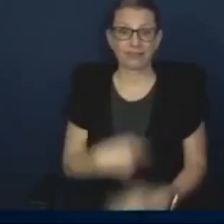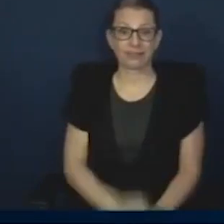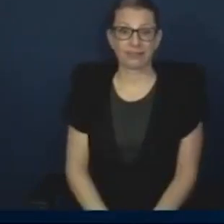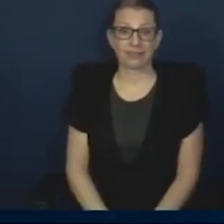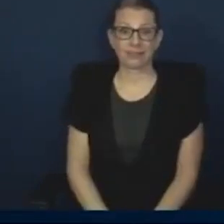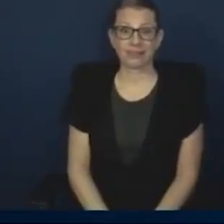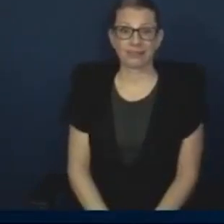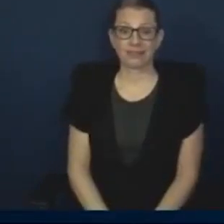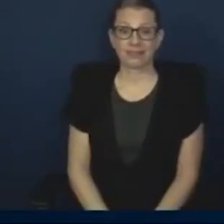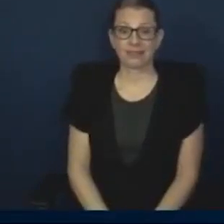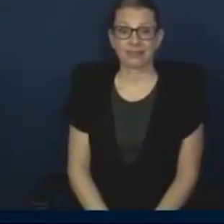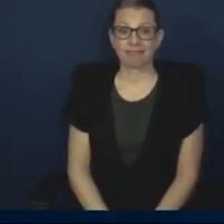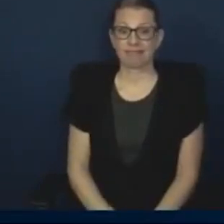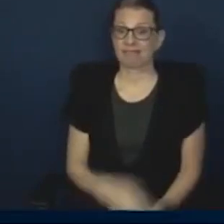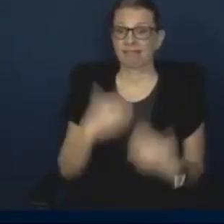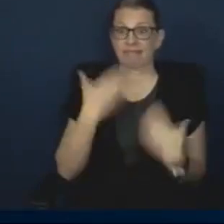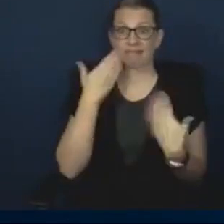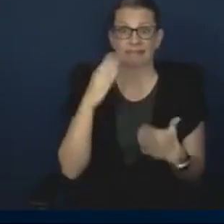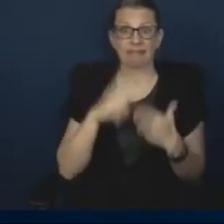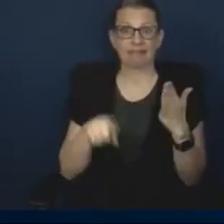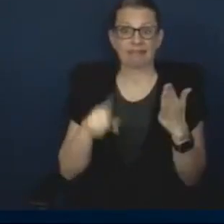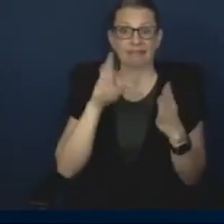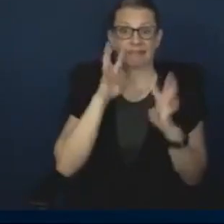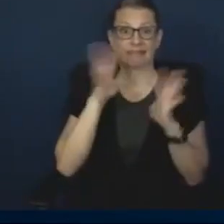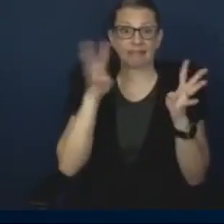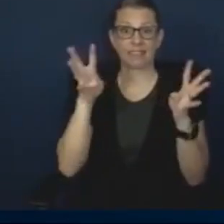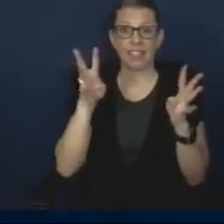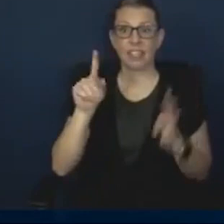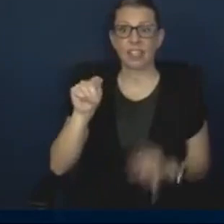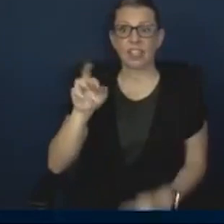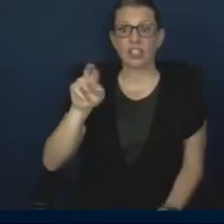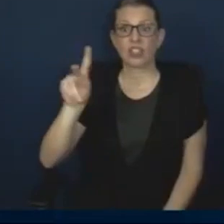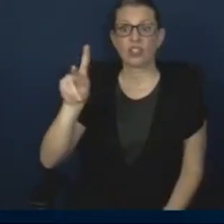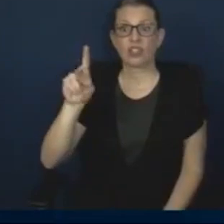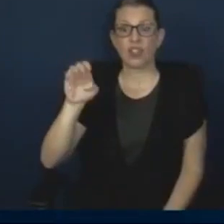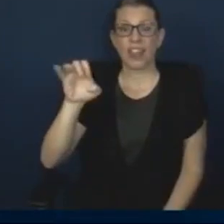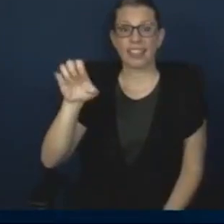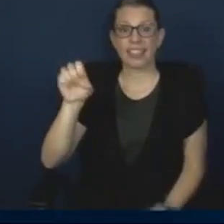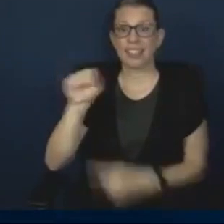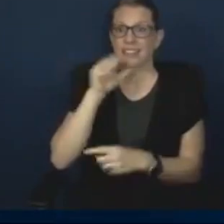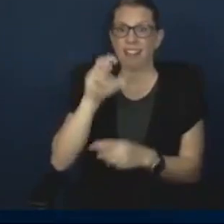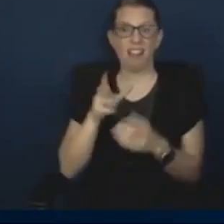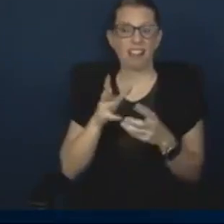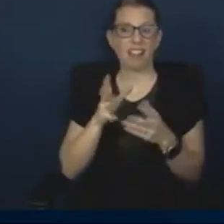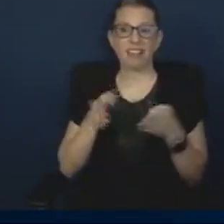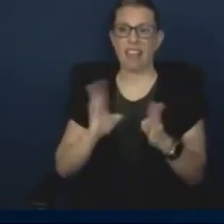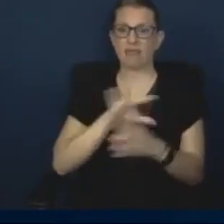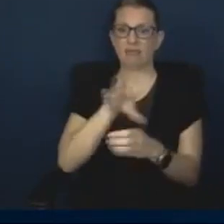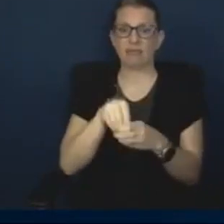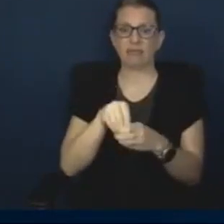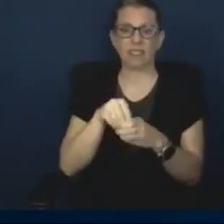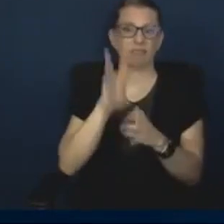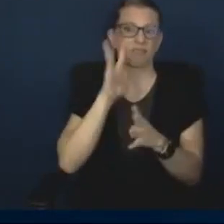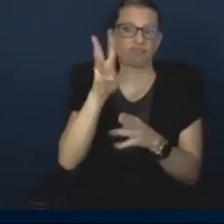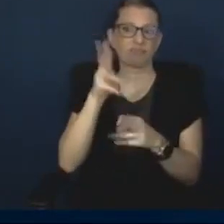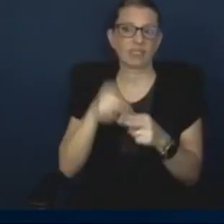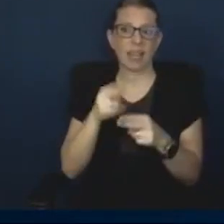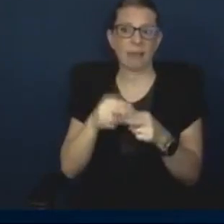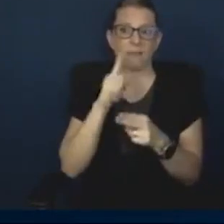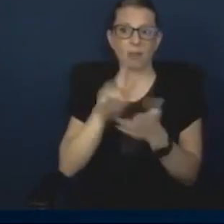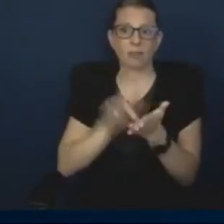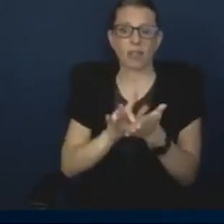possibly come up with. Trekkies are not allowed in the room to name cool drugs. Right. Okay, so I want to ask, back to the vaccine, can we talk about